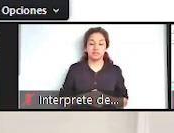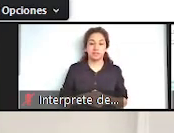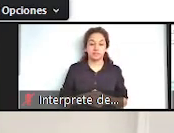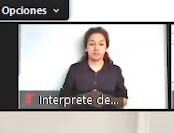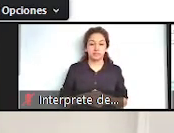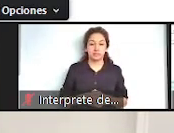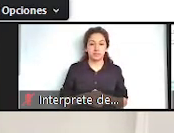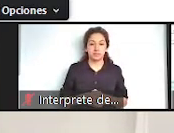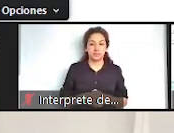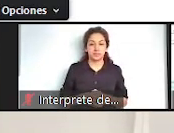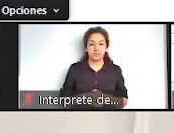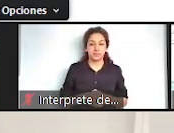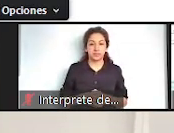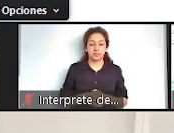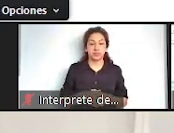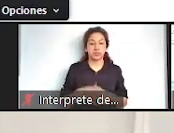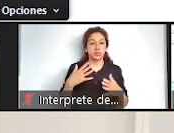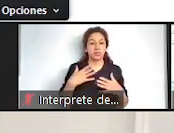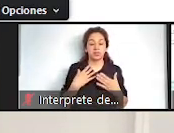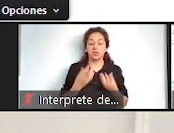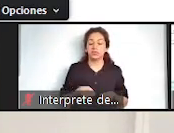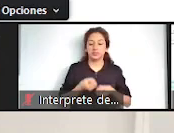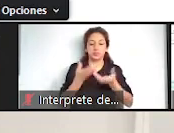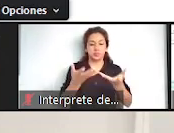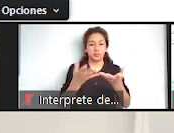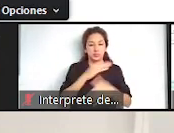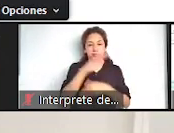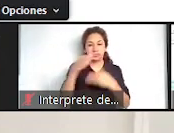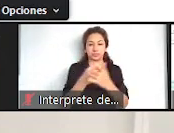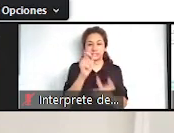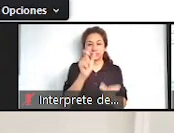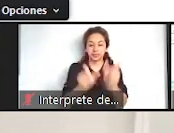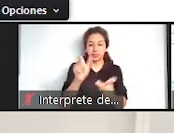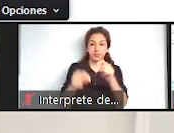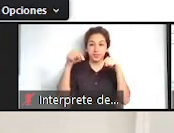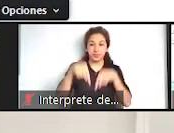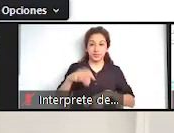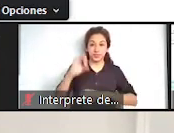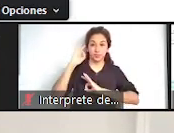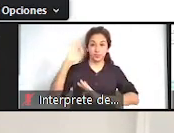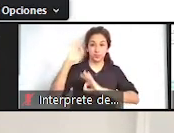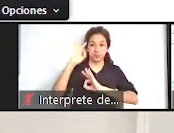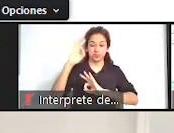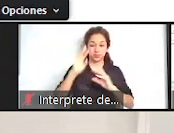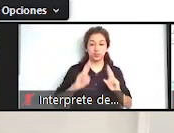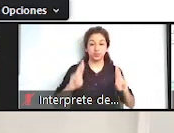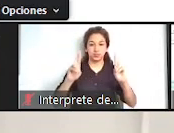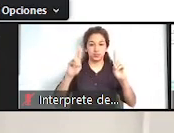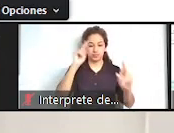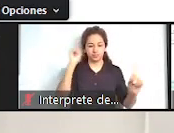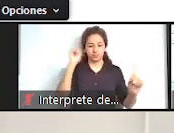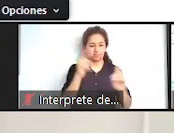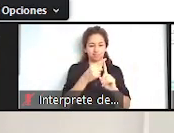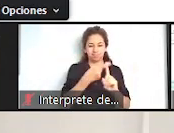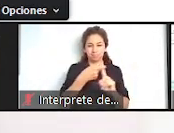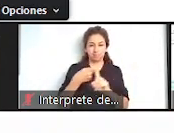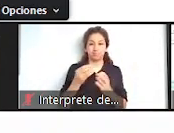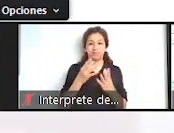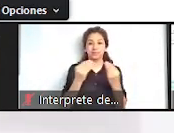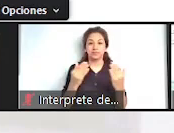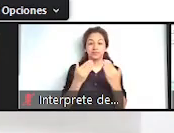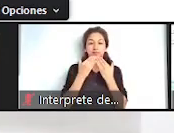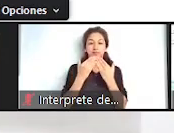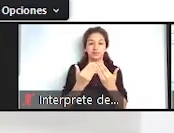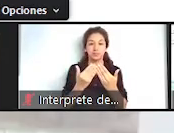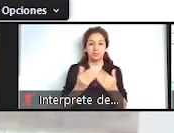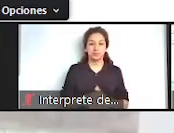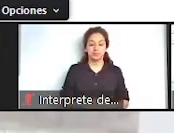of diplomatic relationships i wish all participants that the conference is a success thank